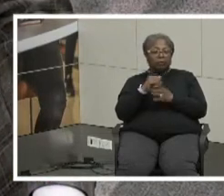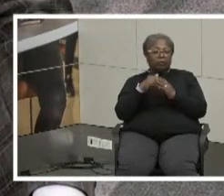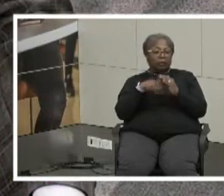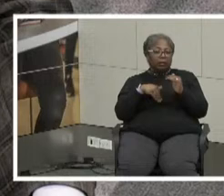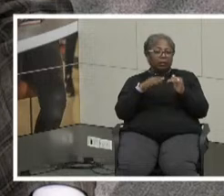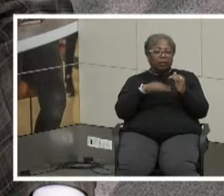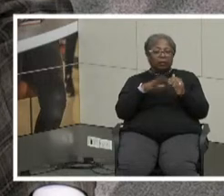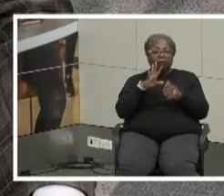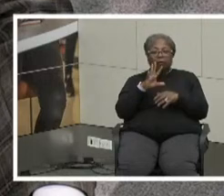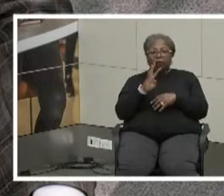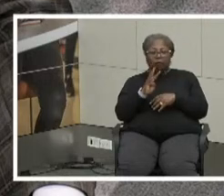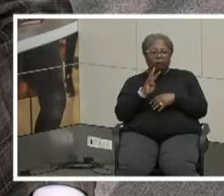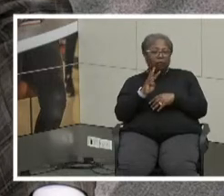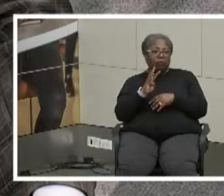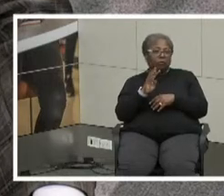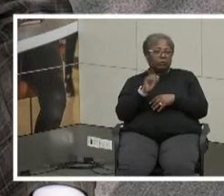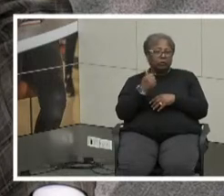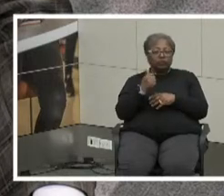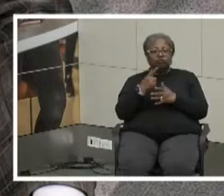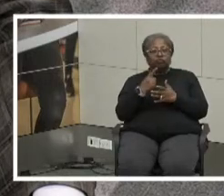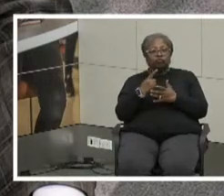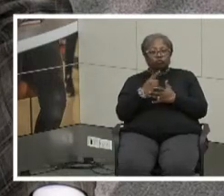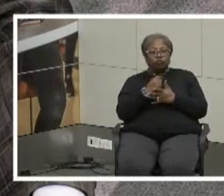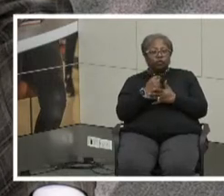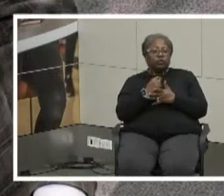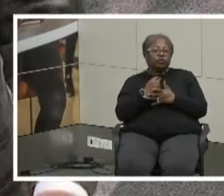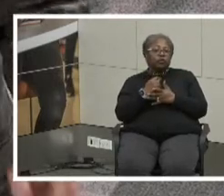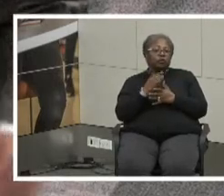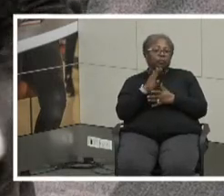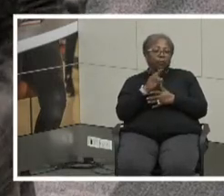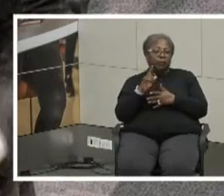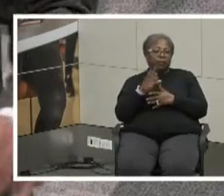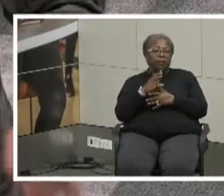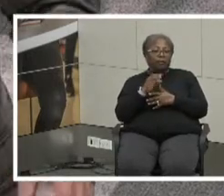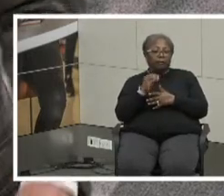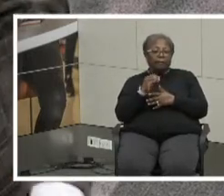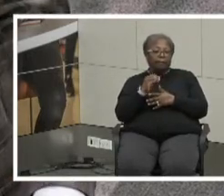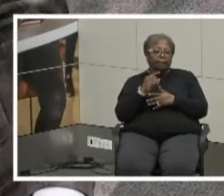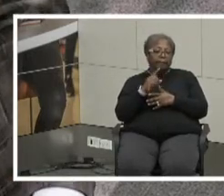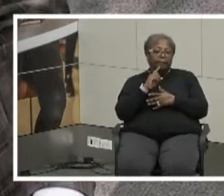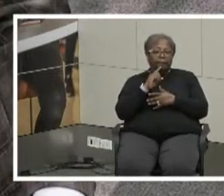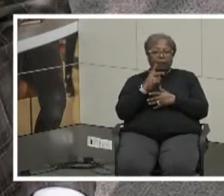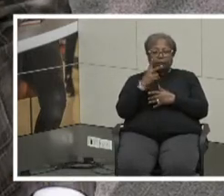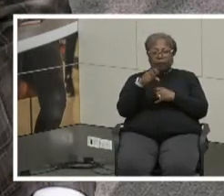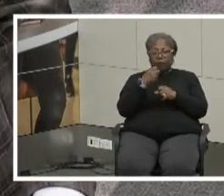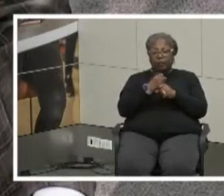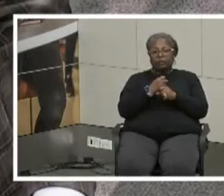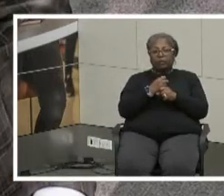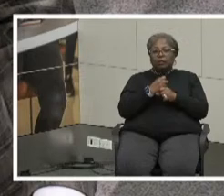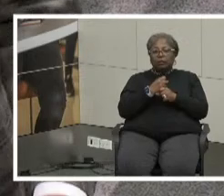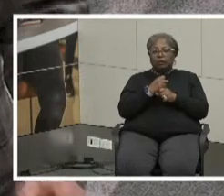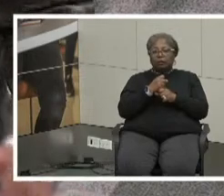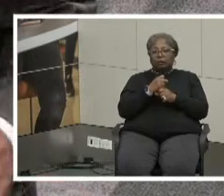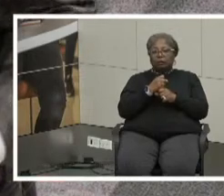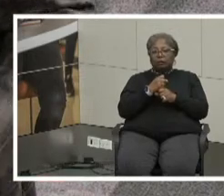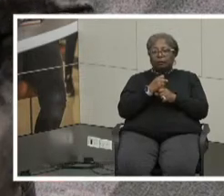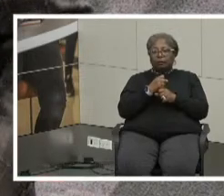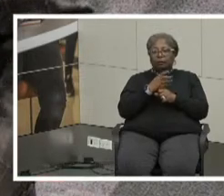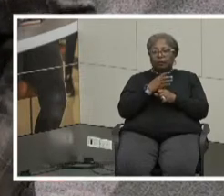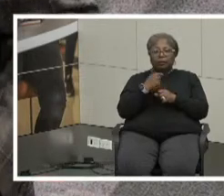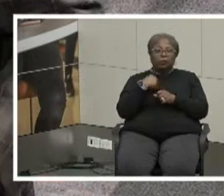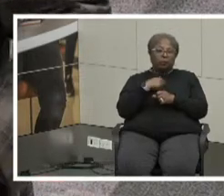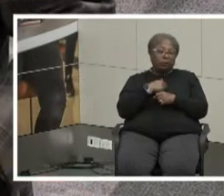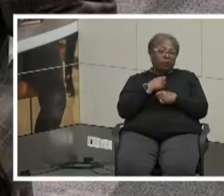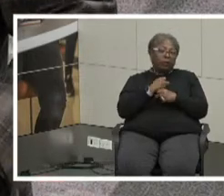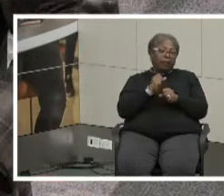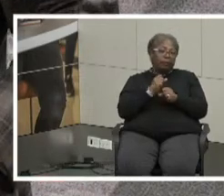Than 54 and treasury bill one year is 49 and the treasury 2-year note is 45 and we're